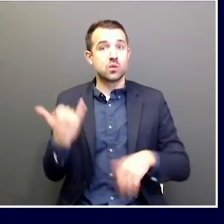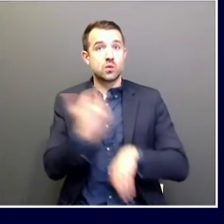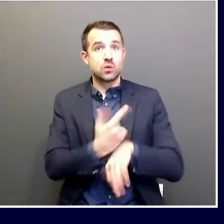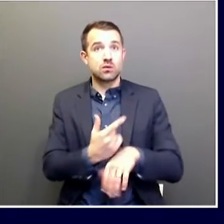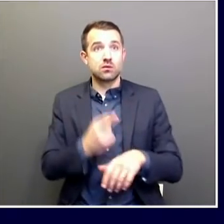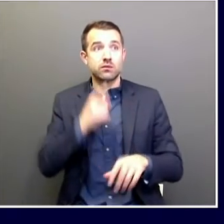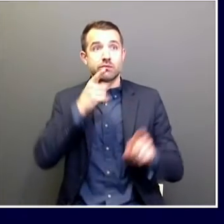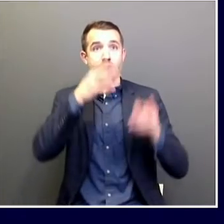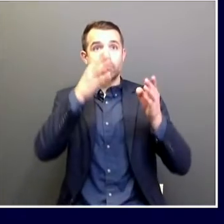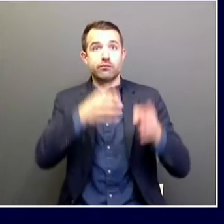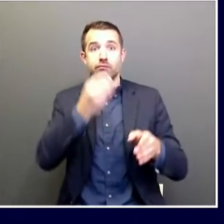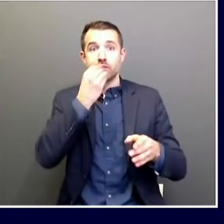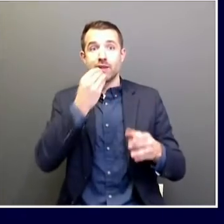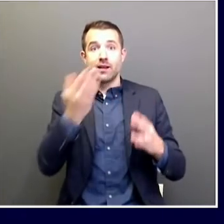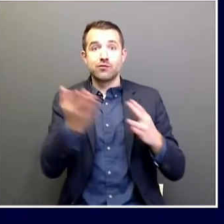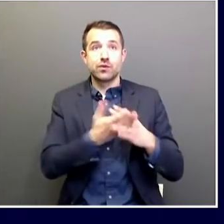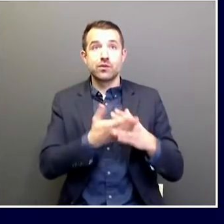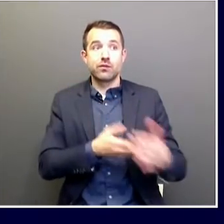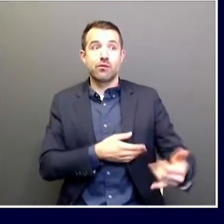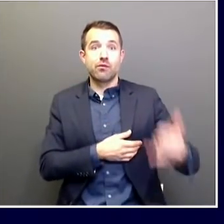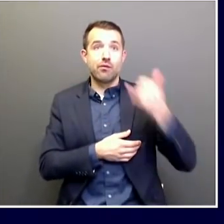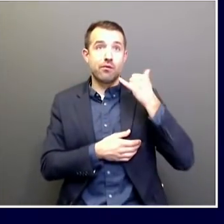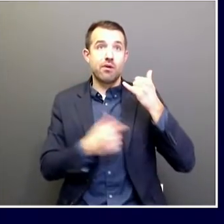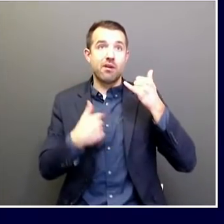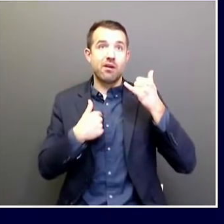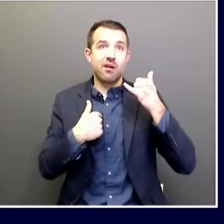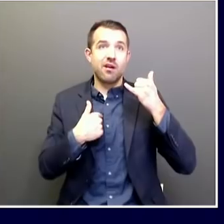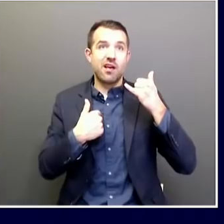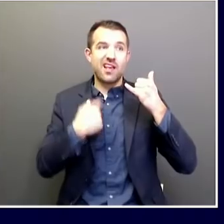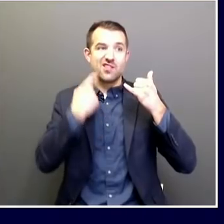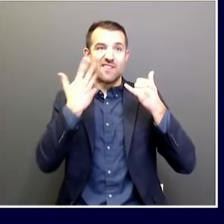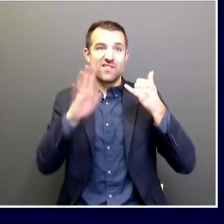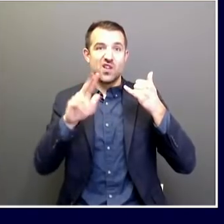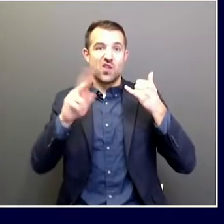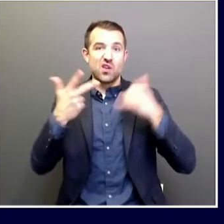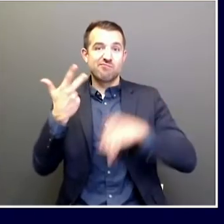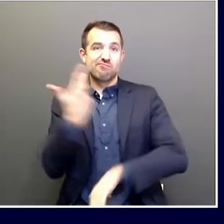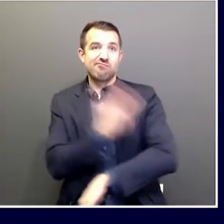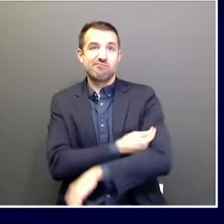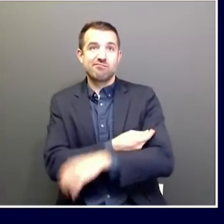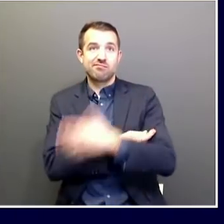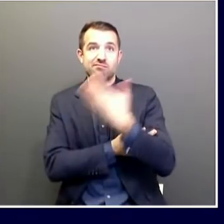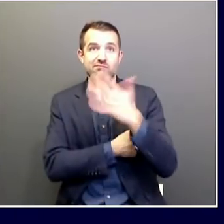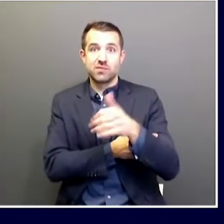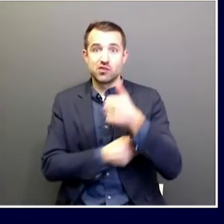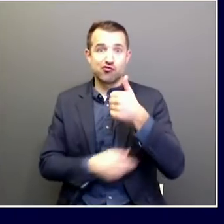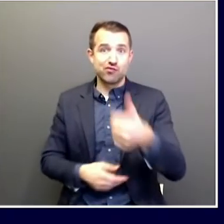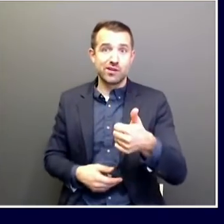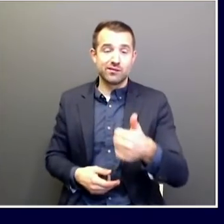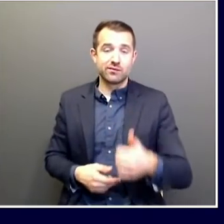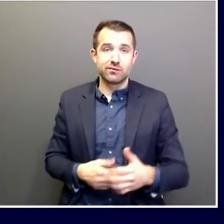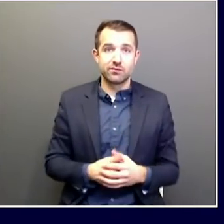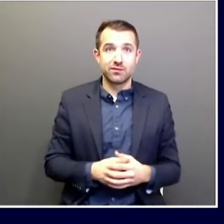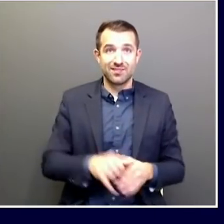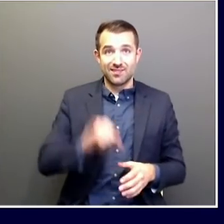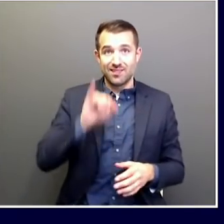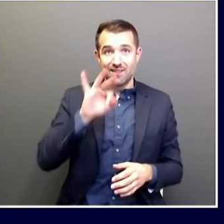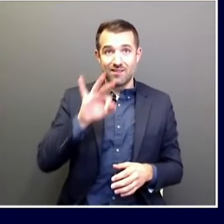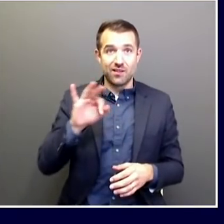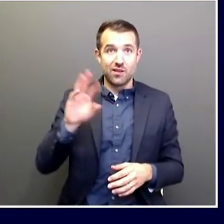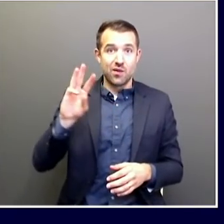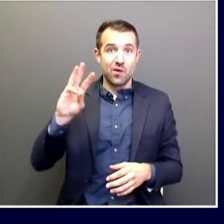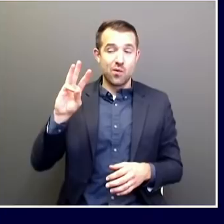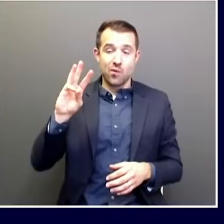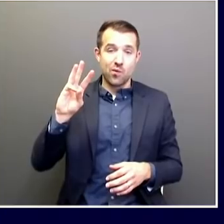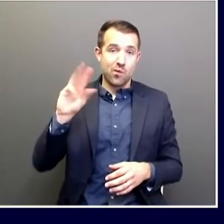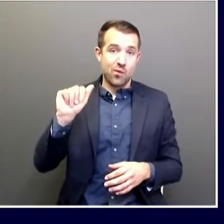got a booster. So it is possible, but if a commercial pharmacy is not able, or you're not able to get in